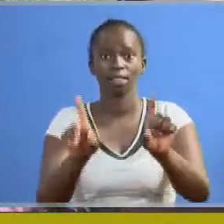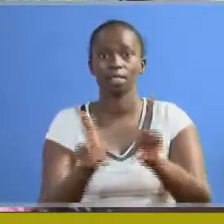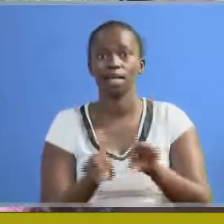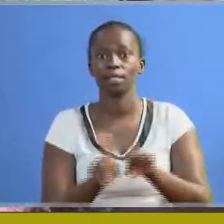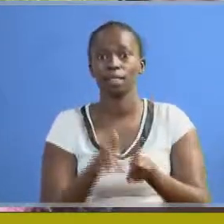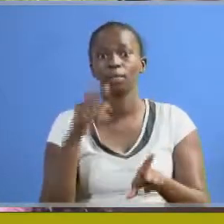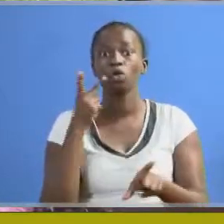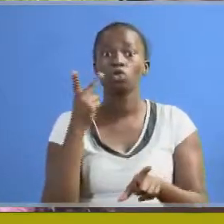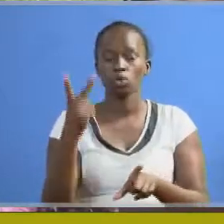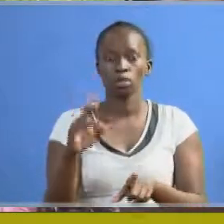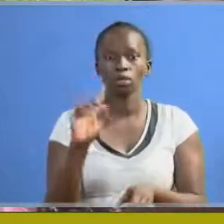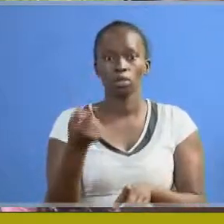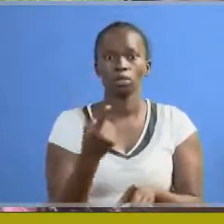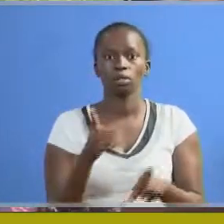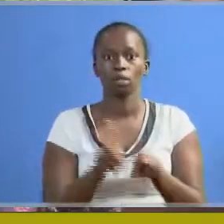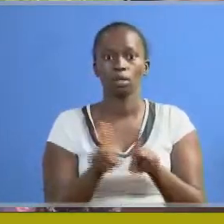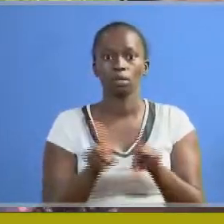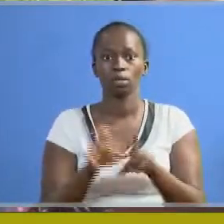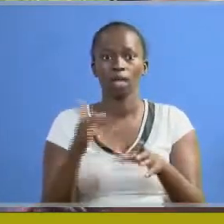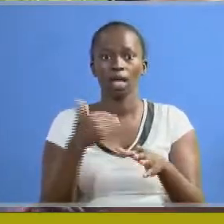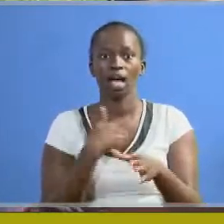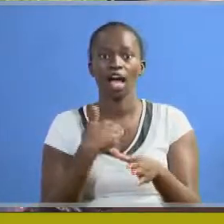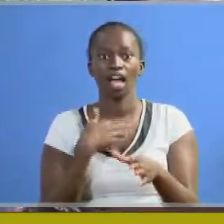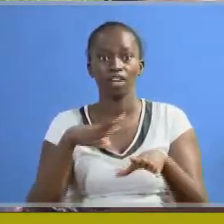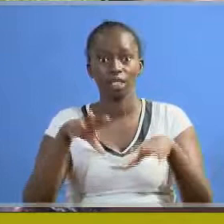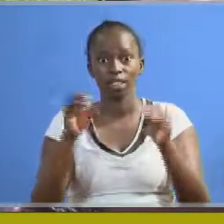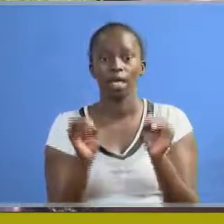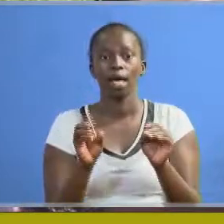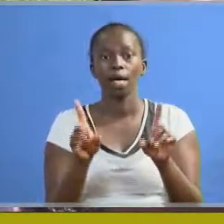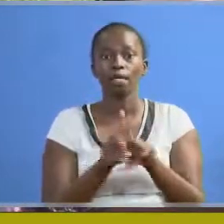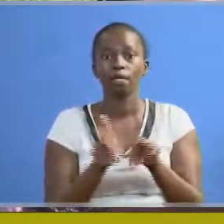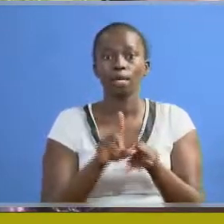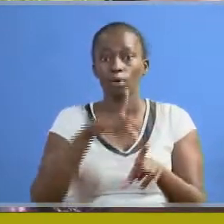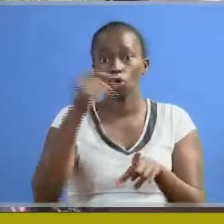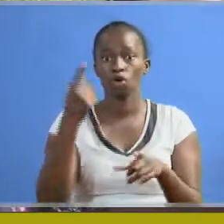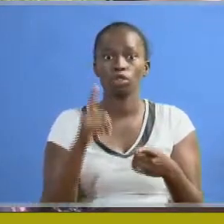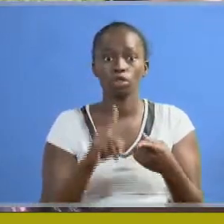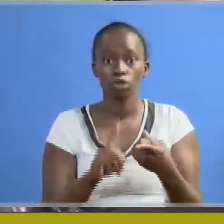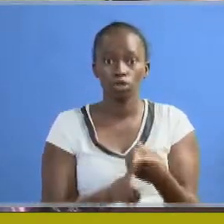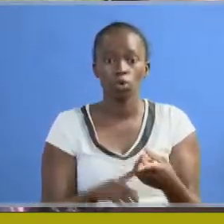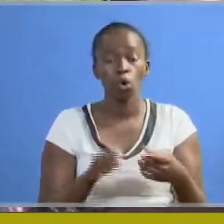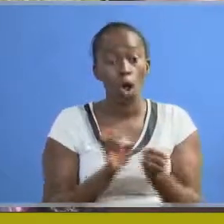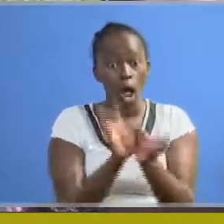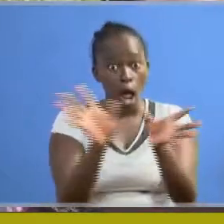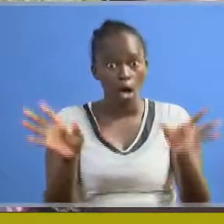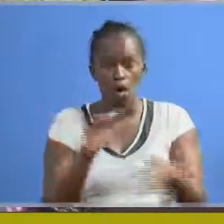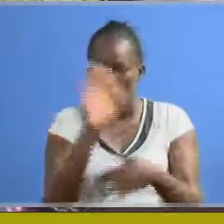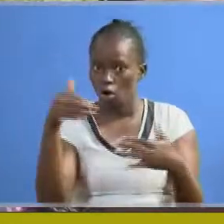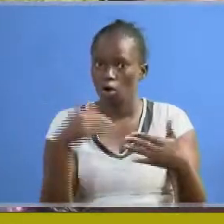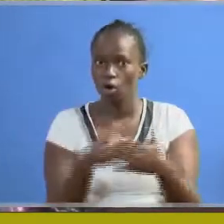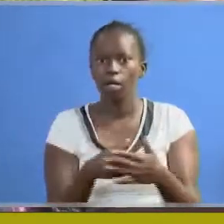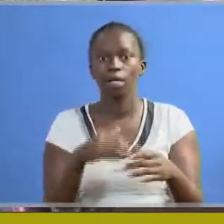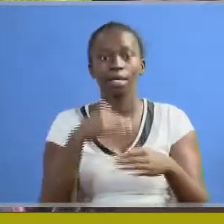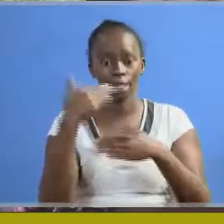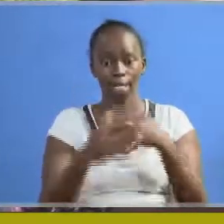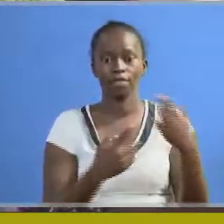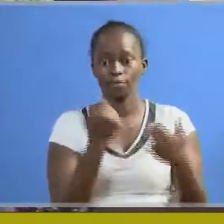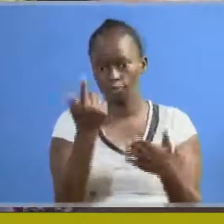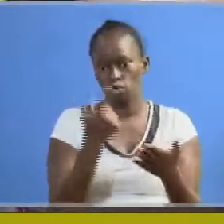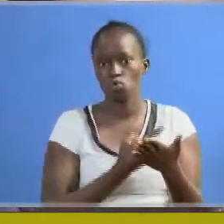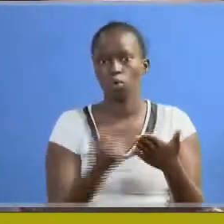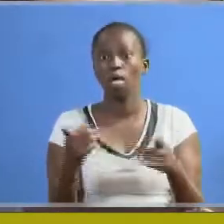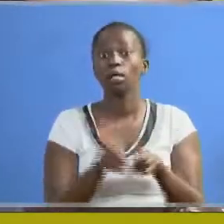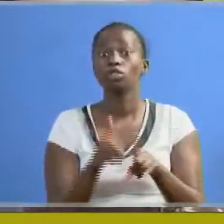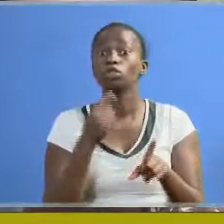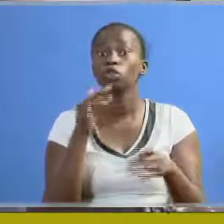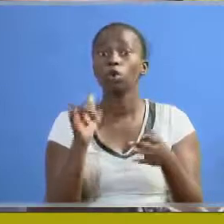42,000 scattered in most urban centers. And we are going to release this report in the next few weeks so that now